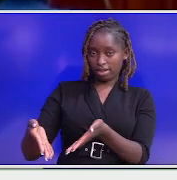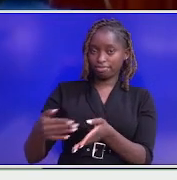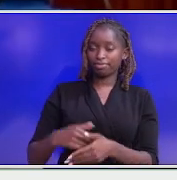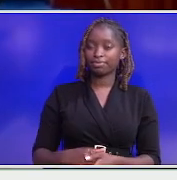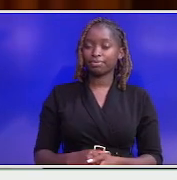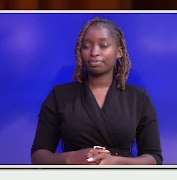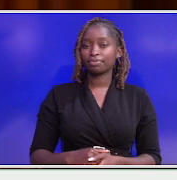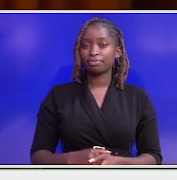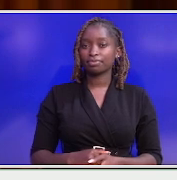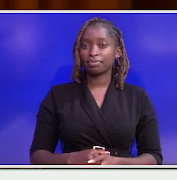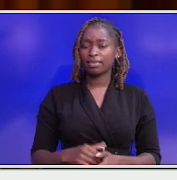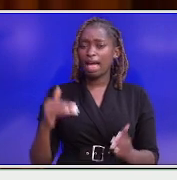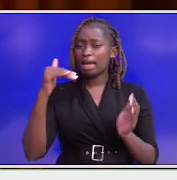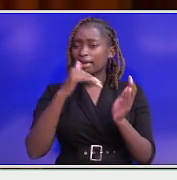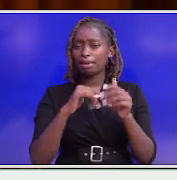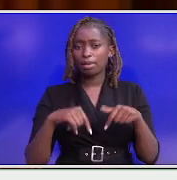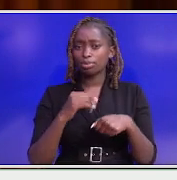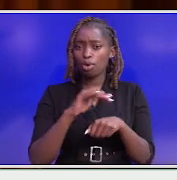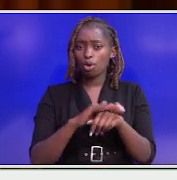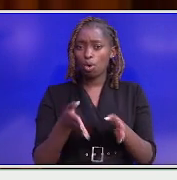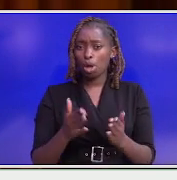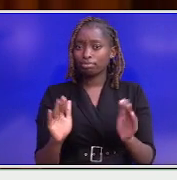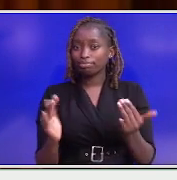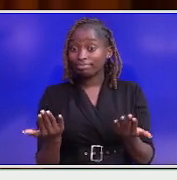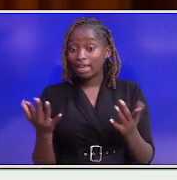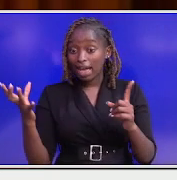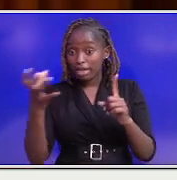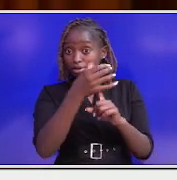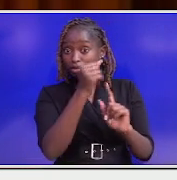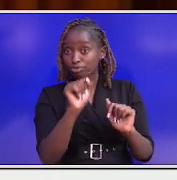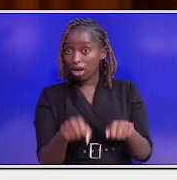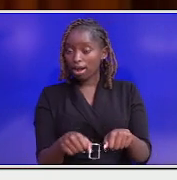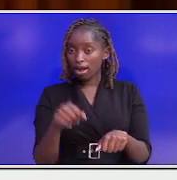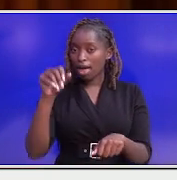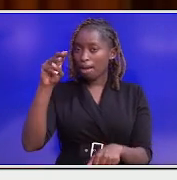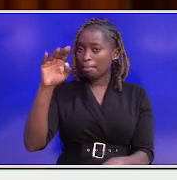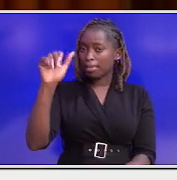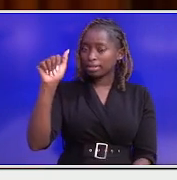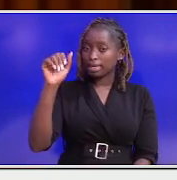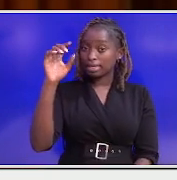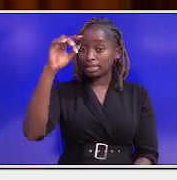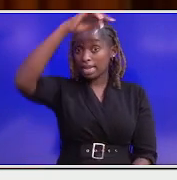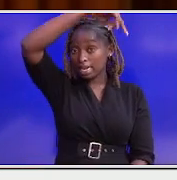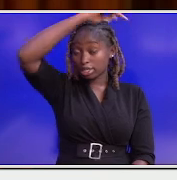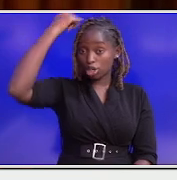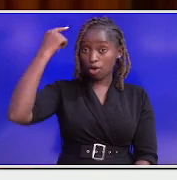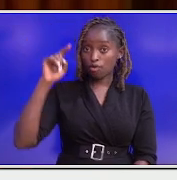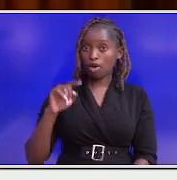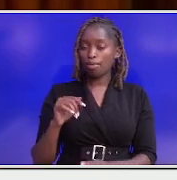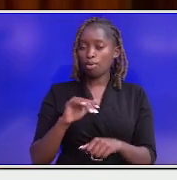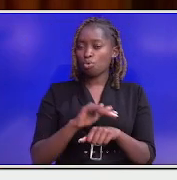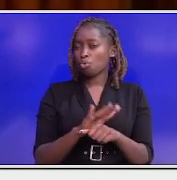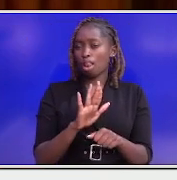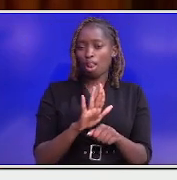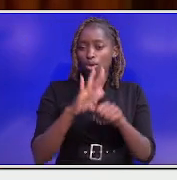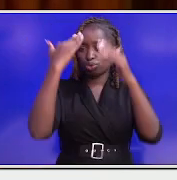Speaker, I am on my pathway to attain a master's degree from the most prestigious university